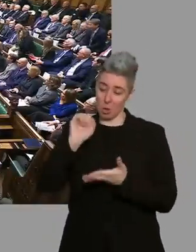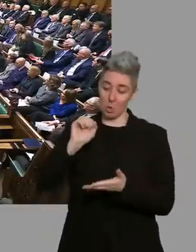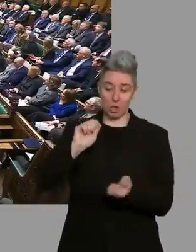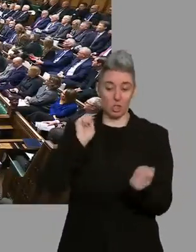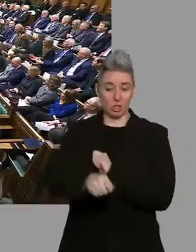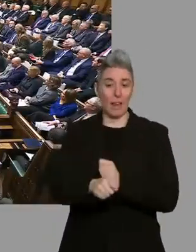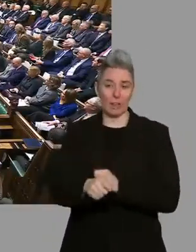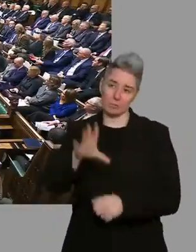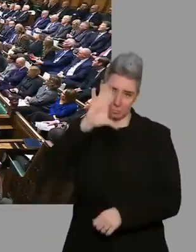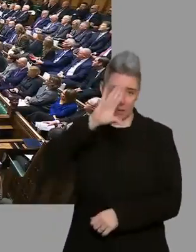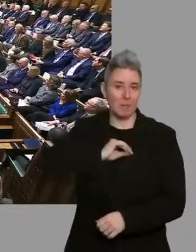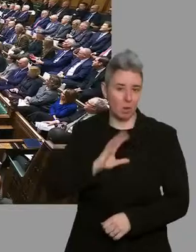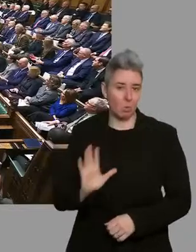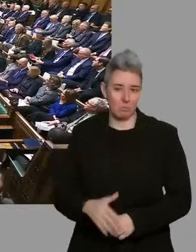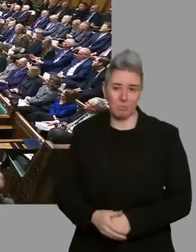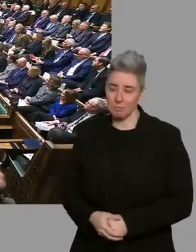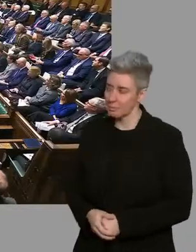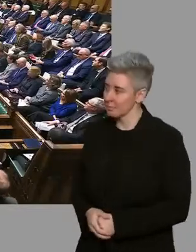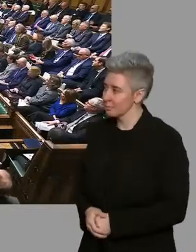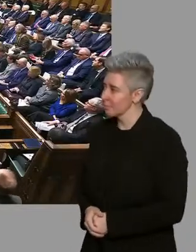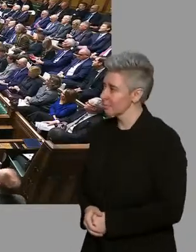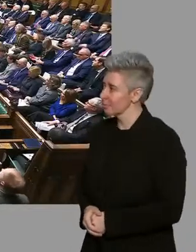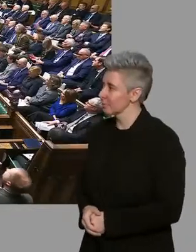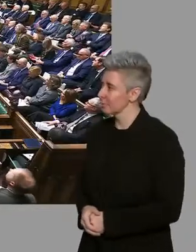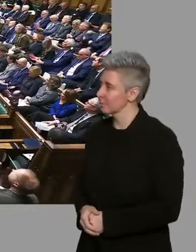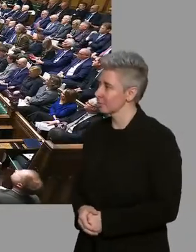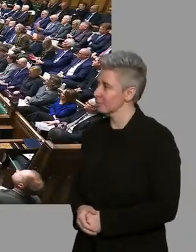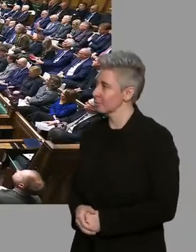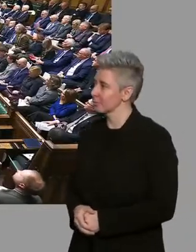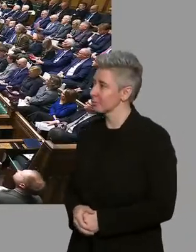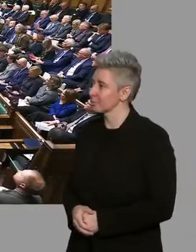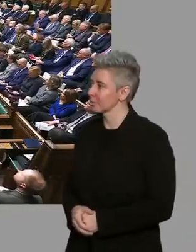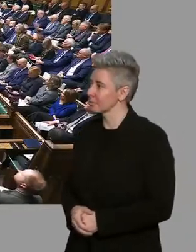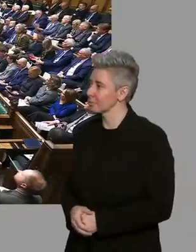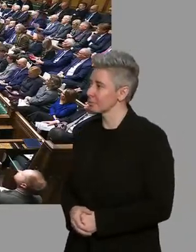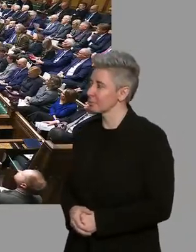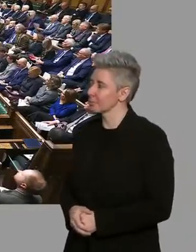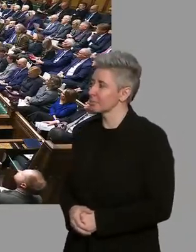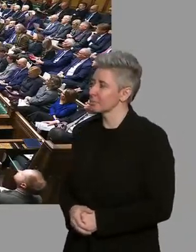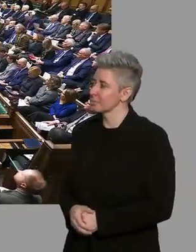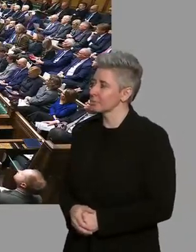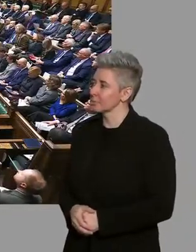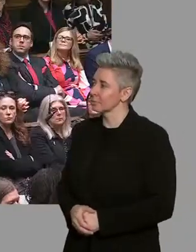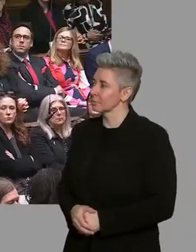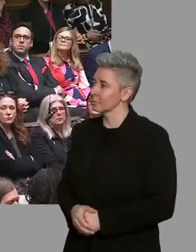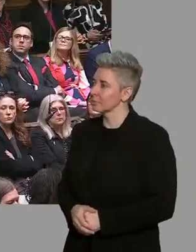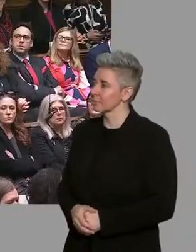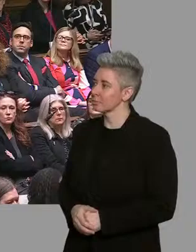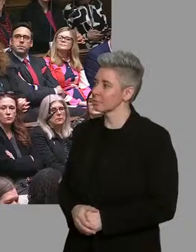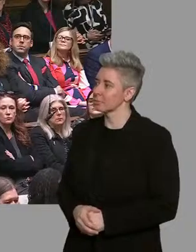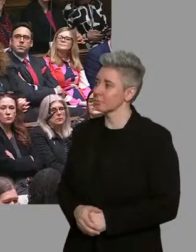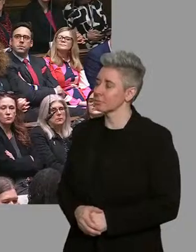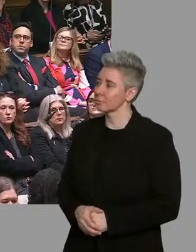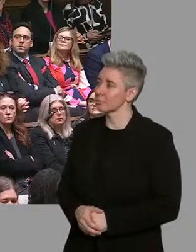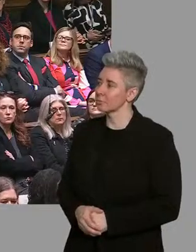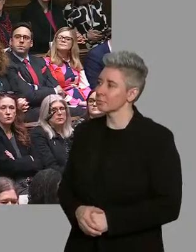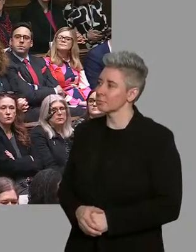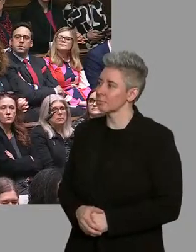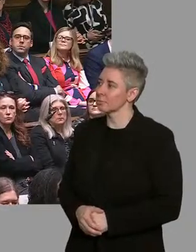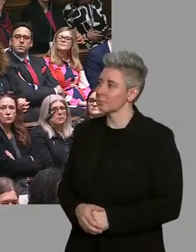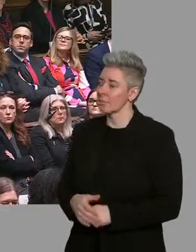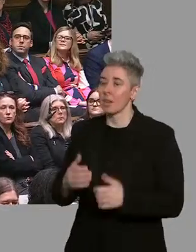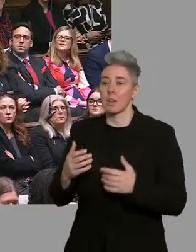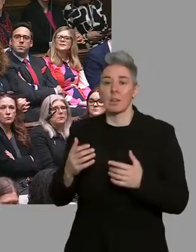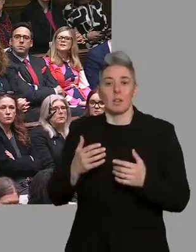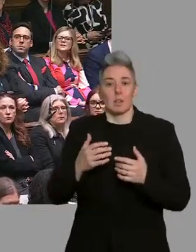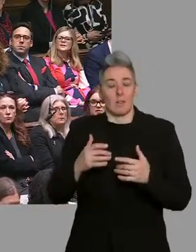Mr. Speaker. Feeling safe in your own community is among the most basic of human needs, but after 14 years of Tory cuts to